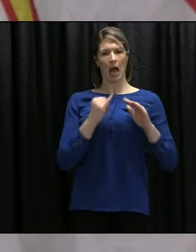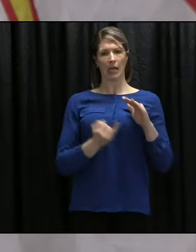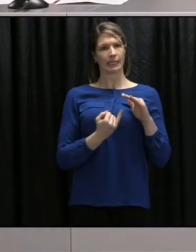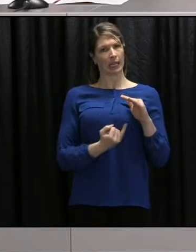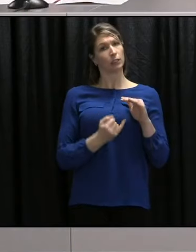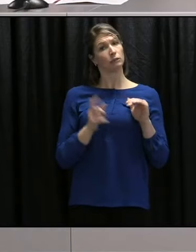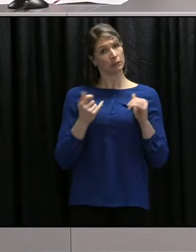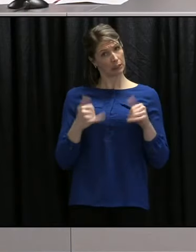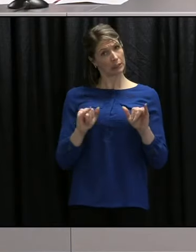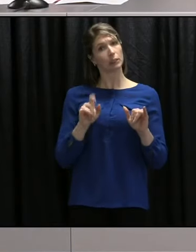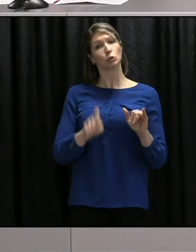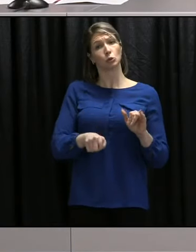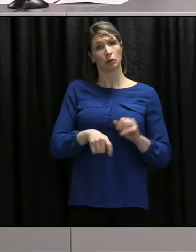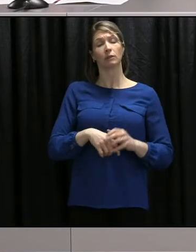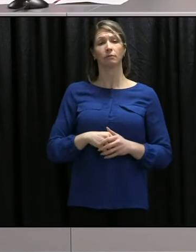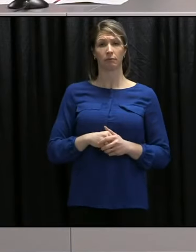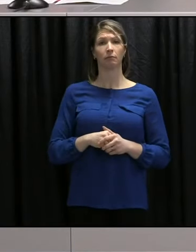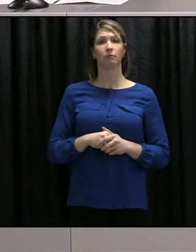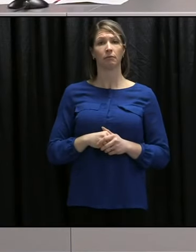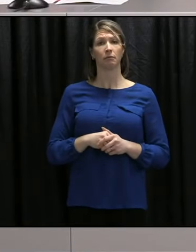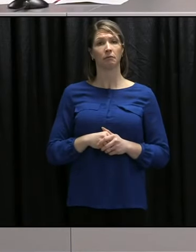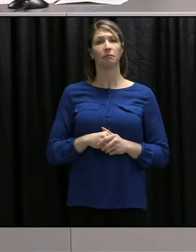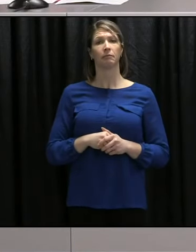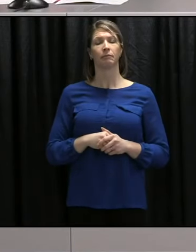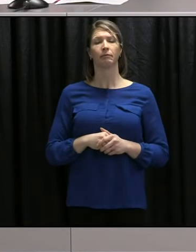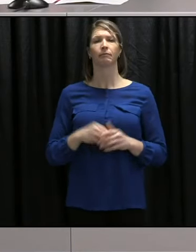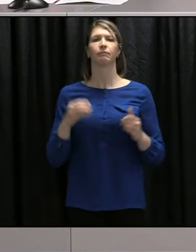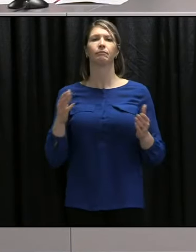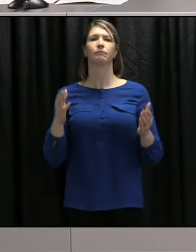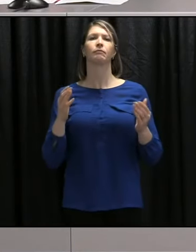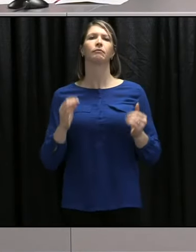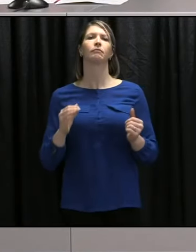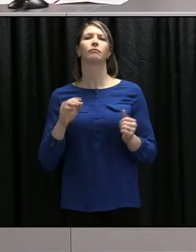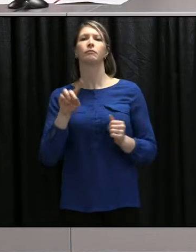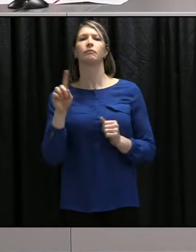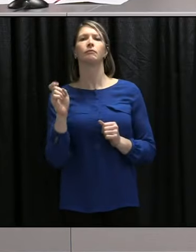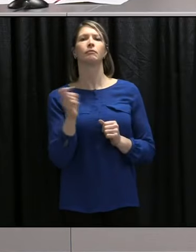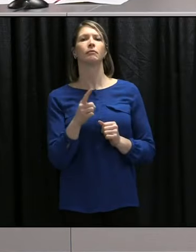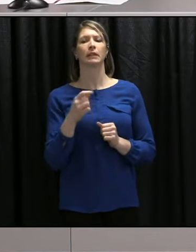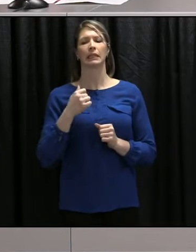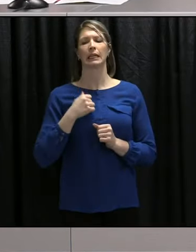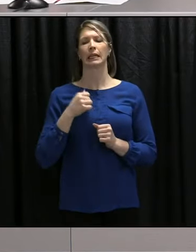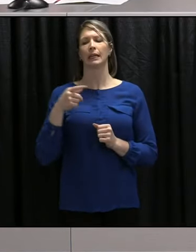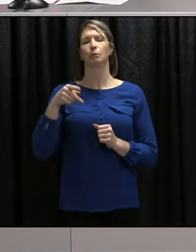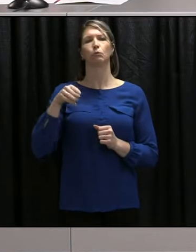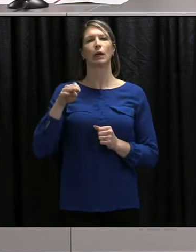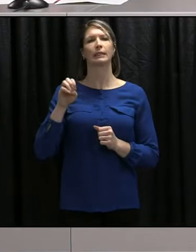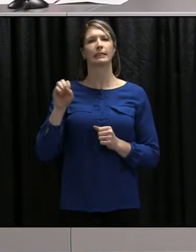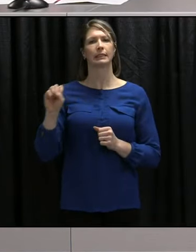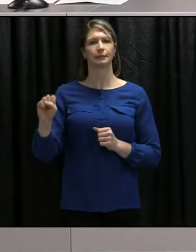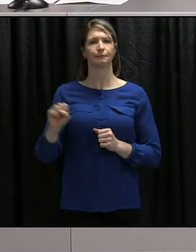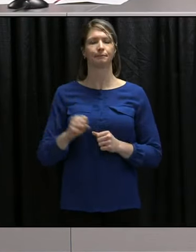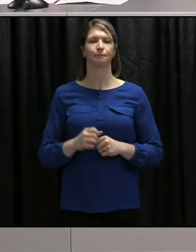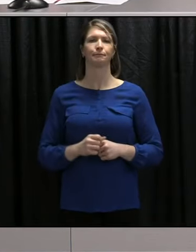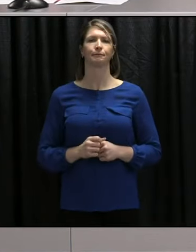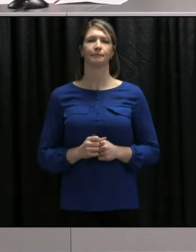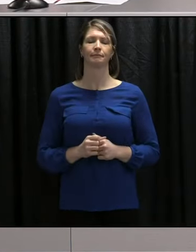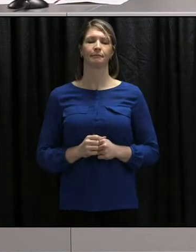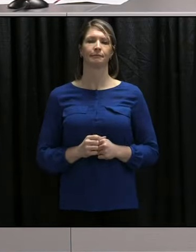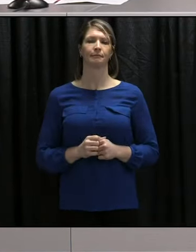Thank you. Our next question is from Holly Mackenzie Suter of the Canadian Press. Please go ahead.